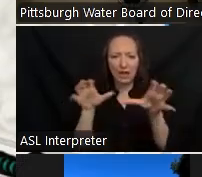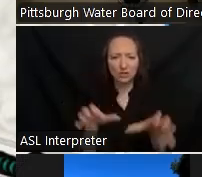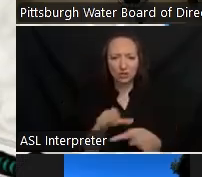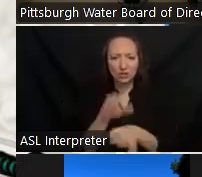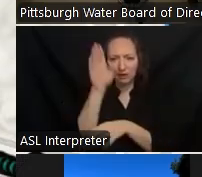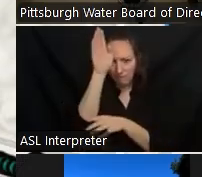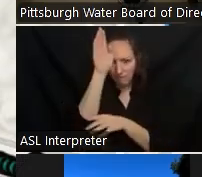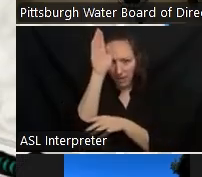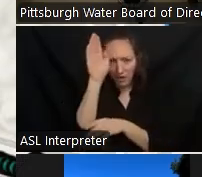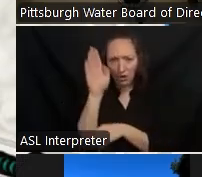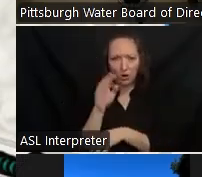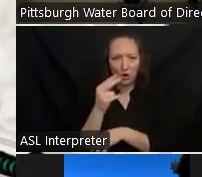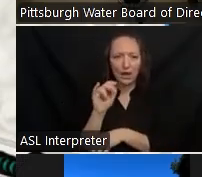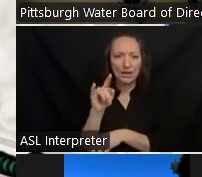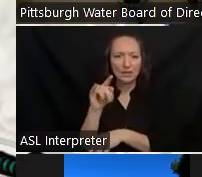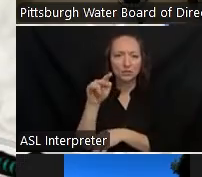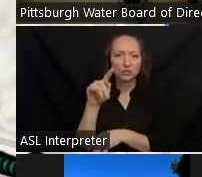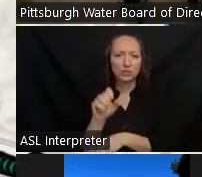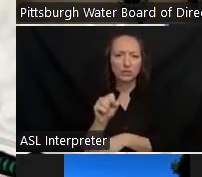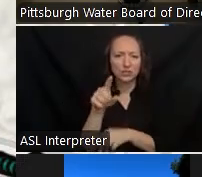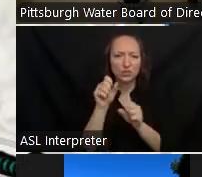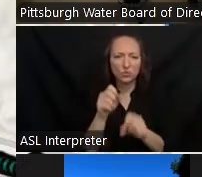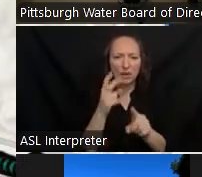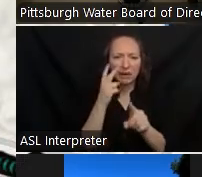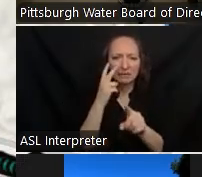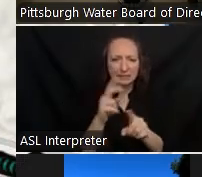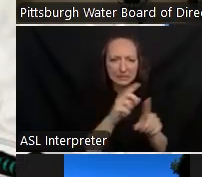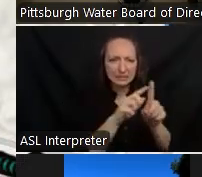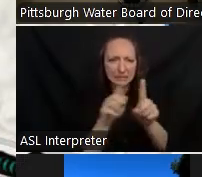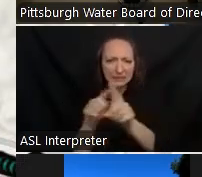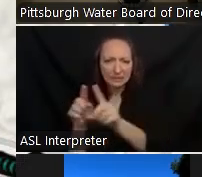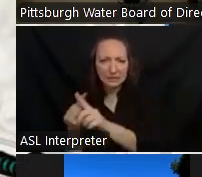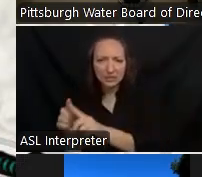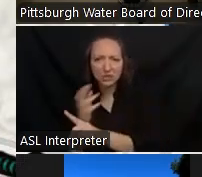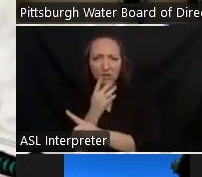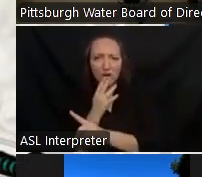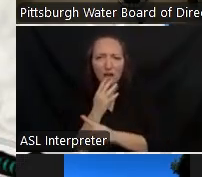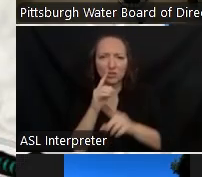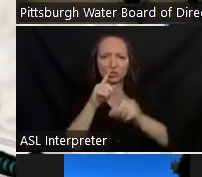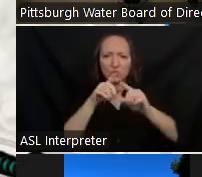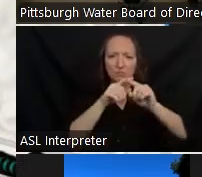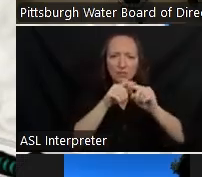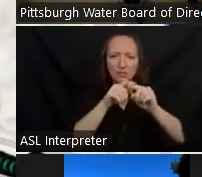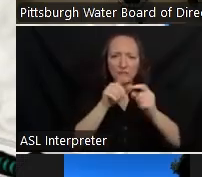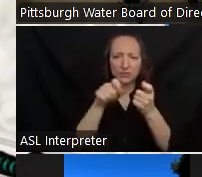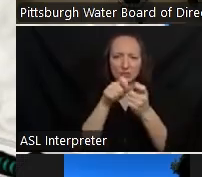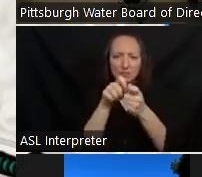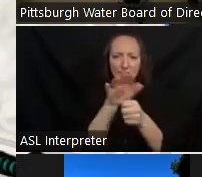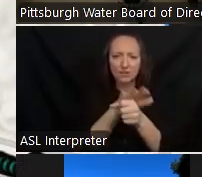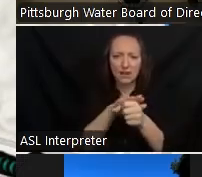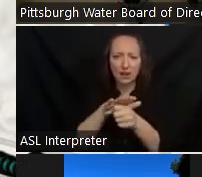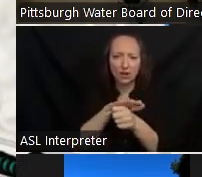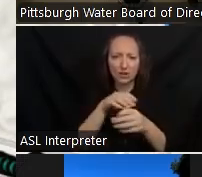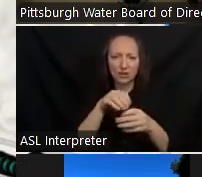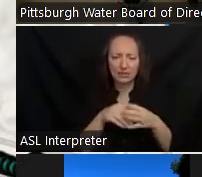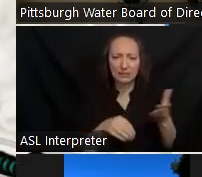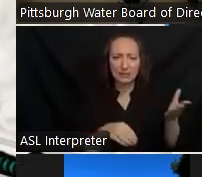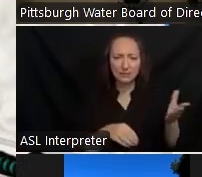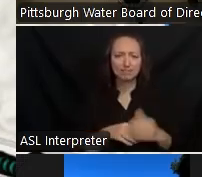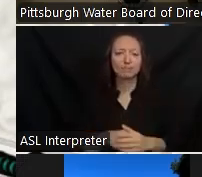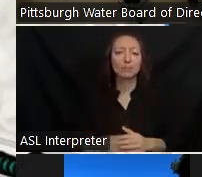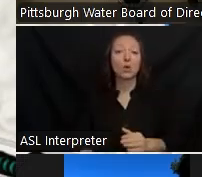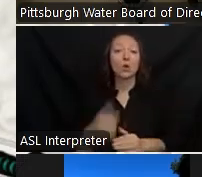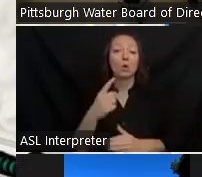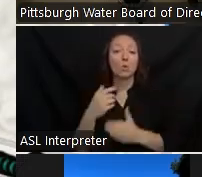reservoir, depending on which pressure district it's actually located in. One of the tasks of our valve and